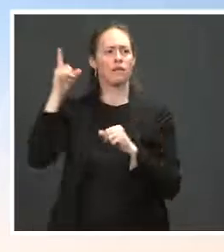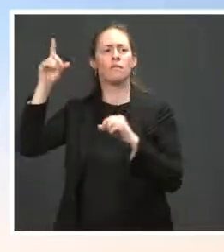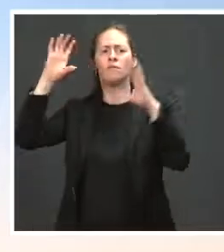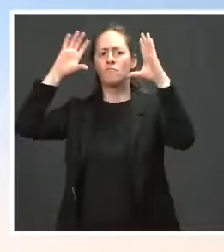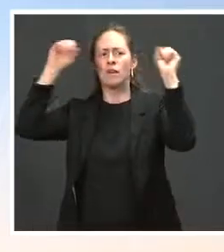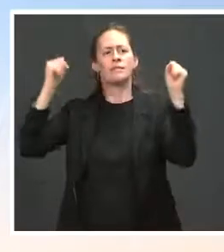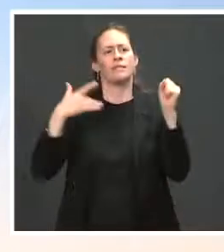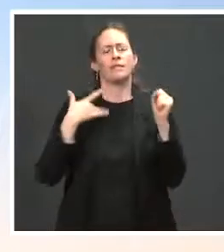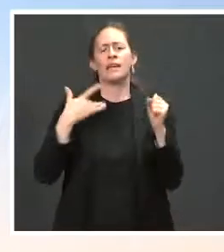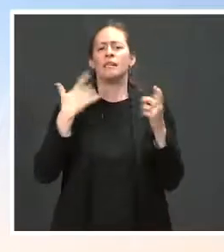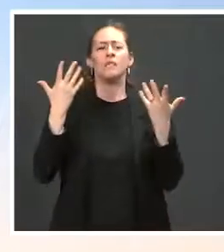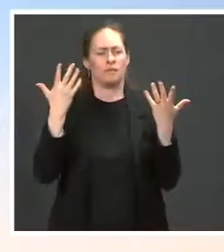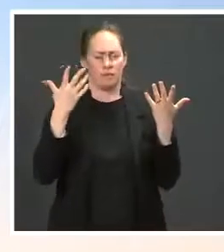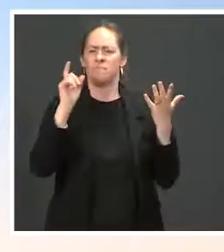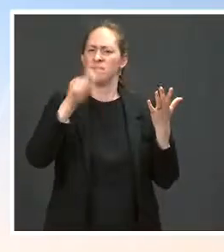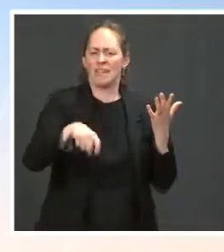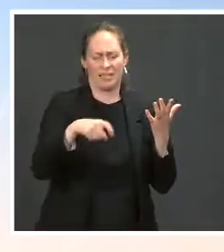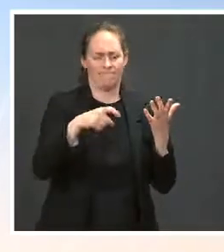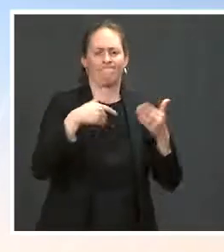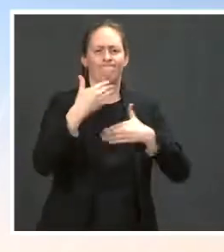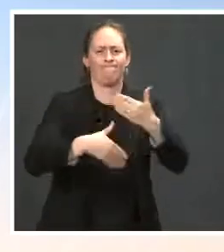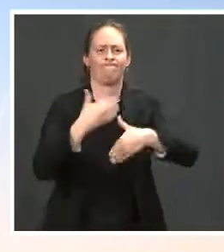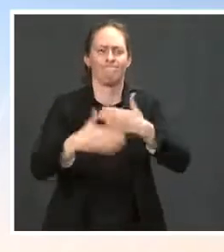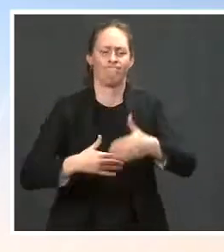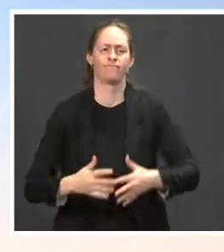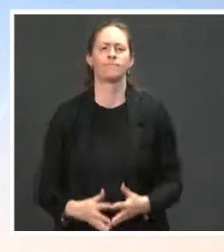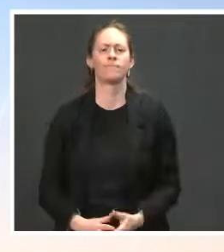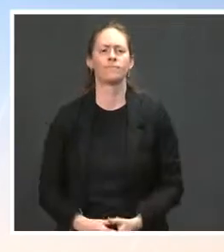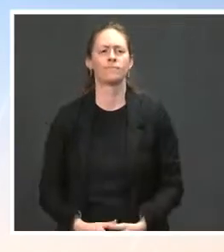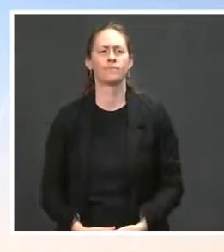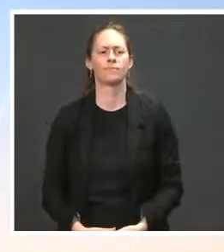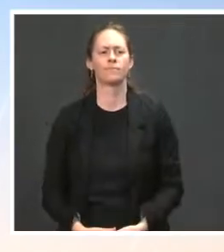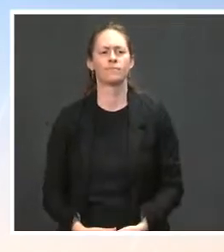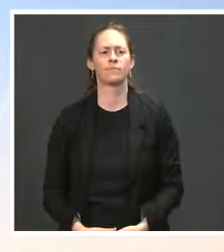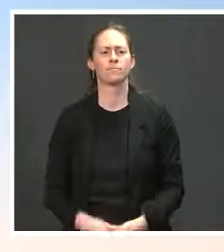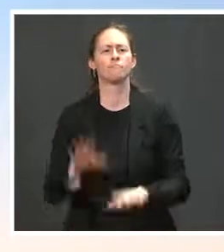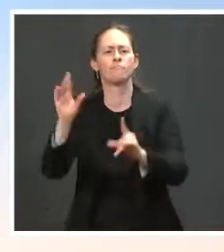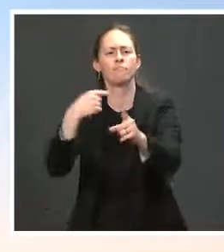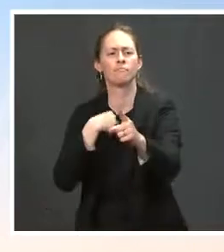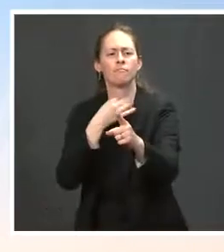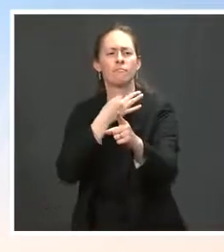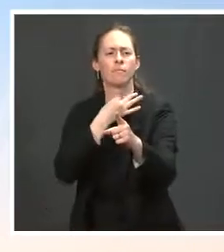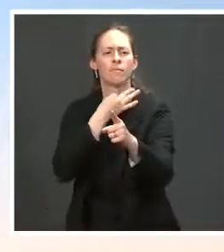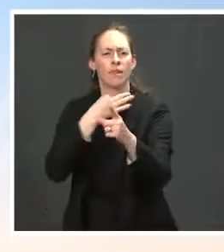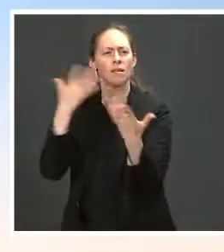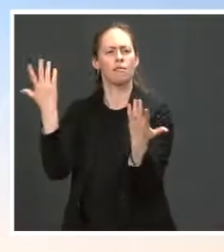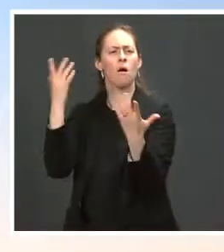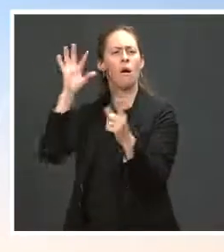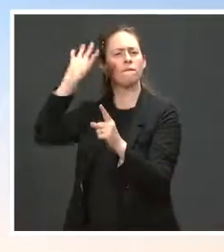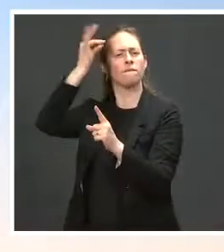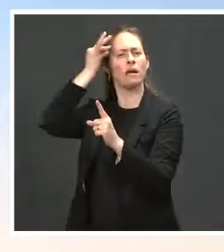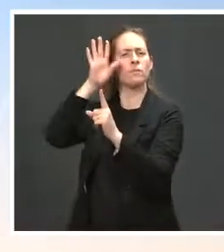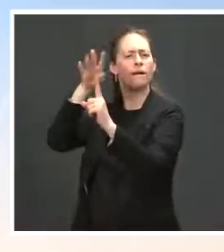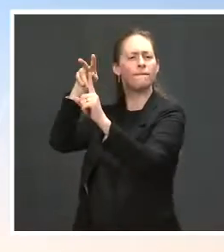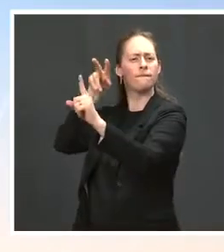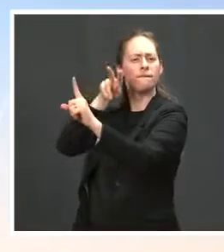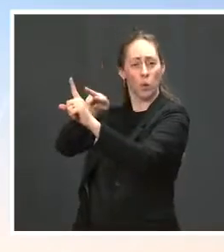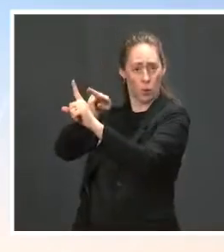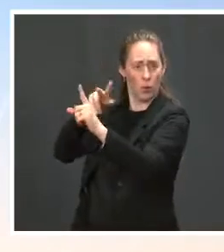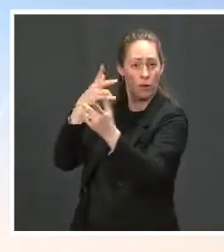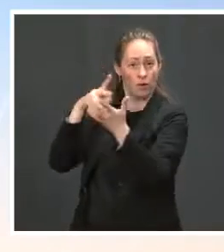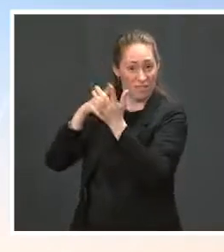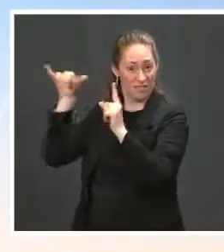includes the federal civil rights aspect of the law as well, or is he speaking more broadly? My understanding is that's also addressed in the